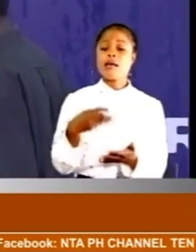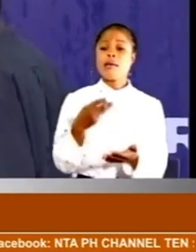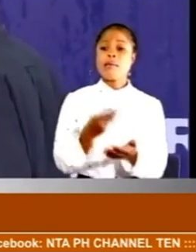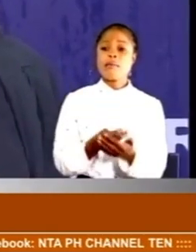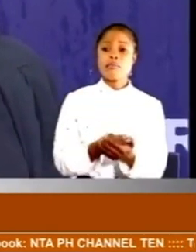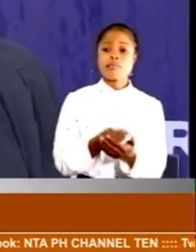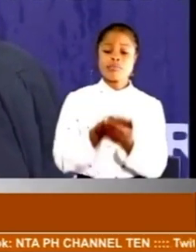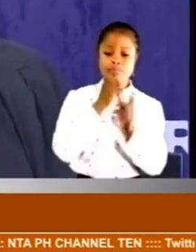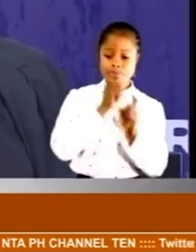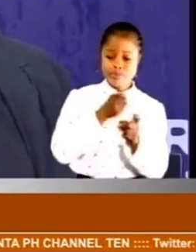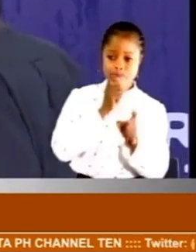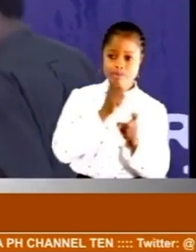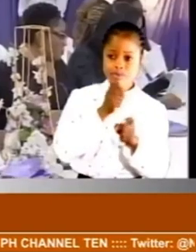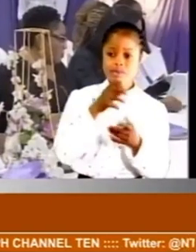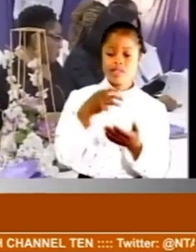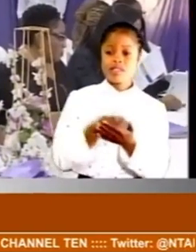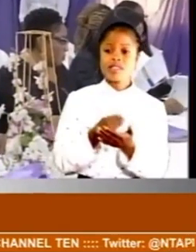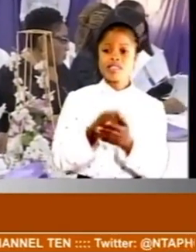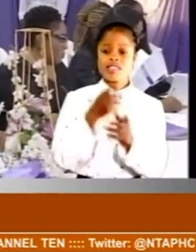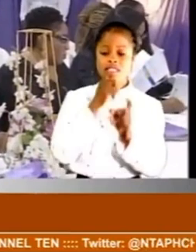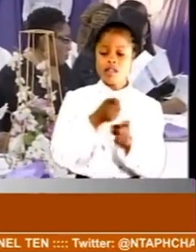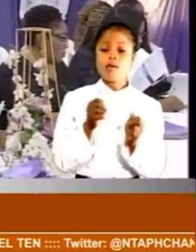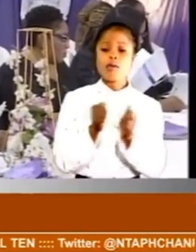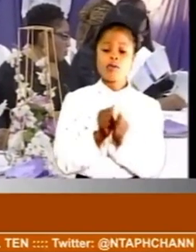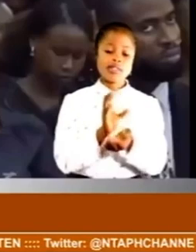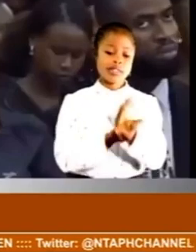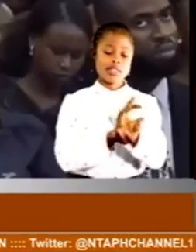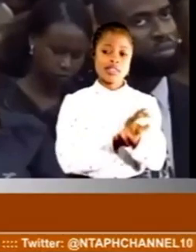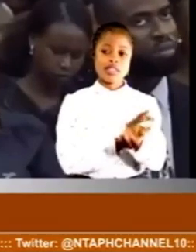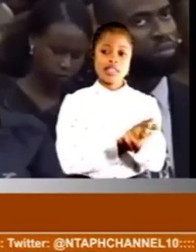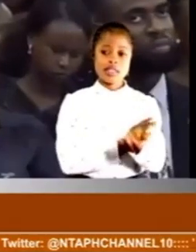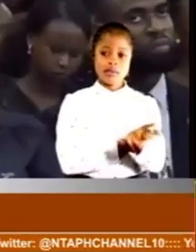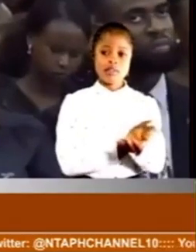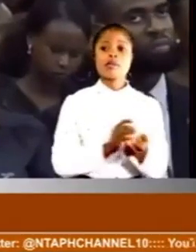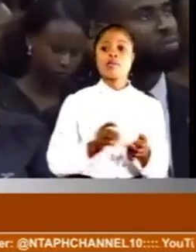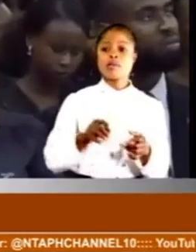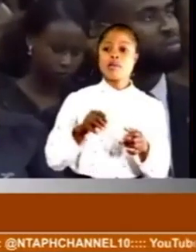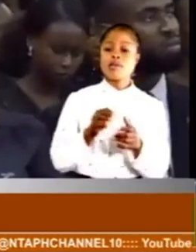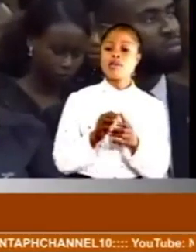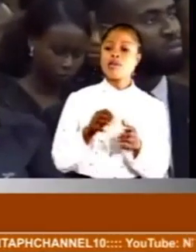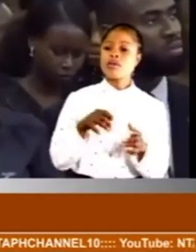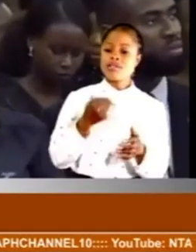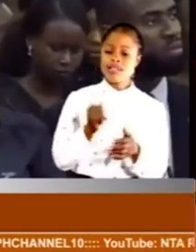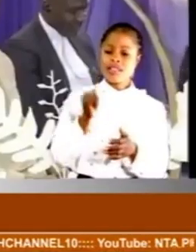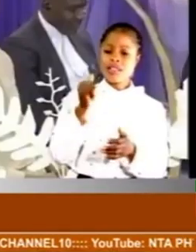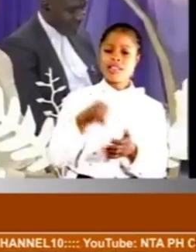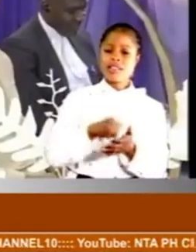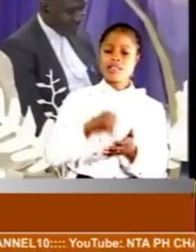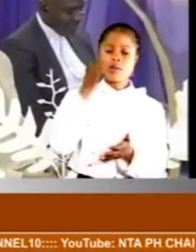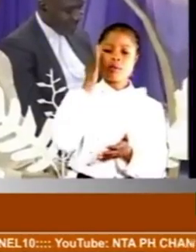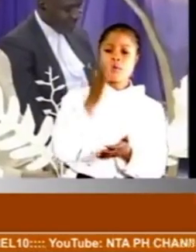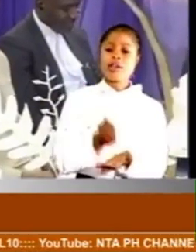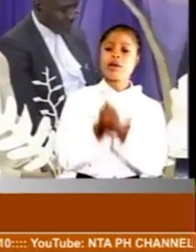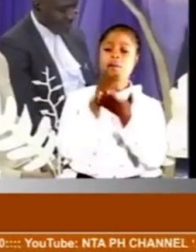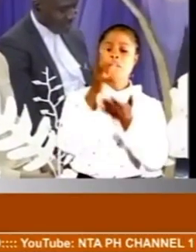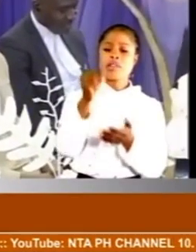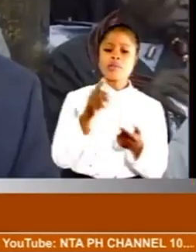naira and a laptop for these two beneficiaries, like their colleagues, would be helpful in meeting